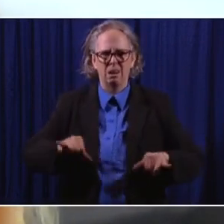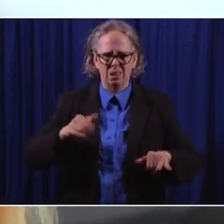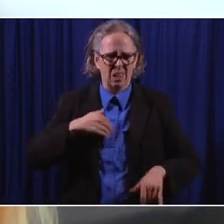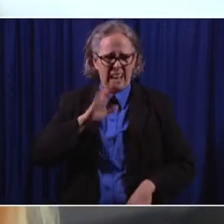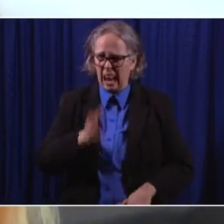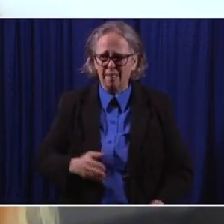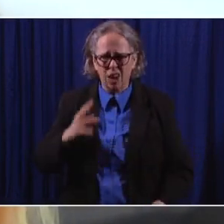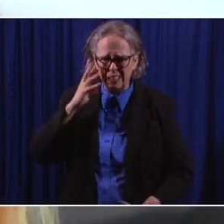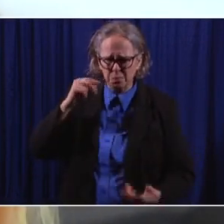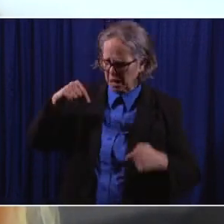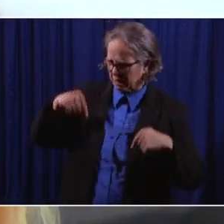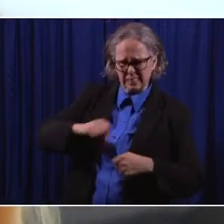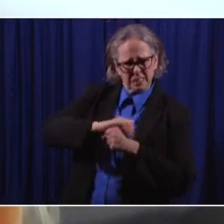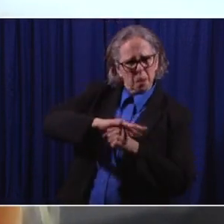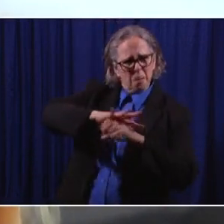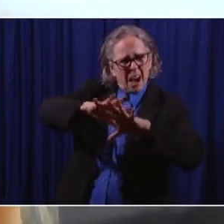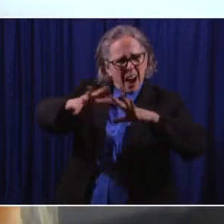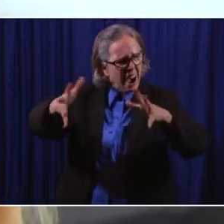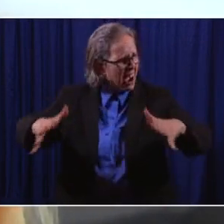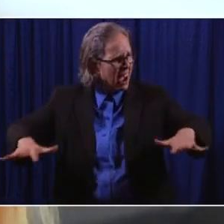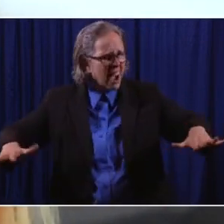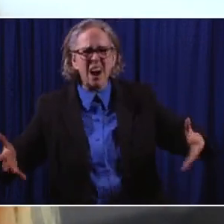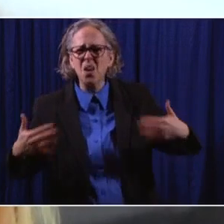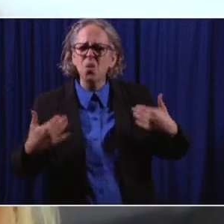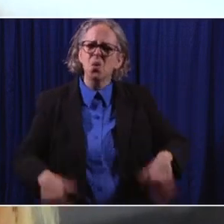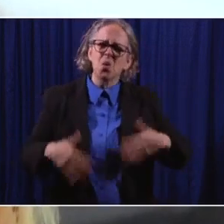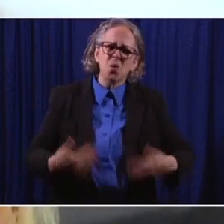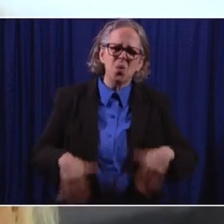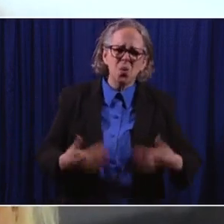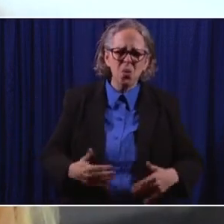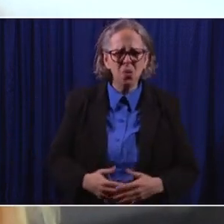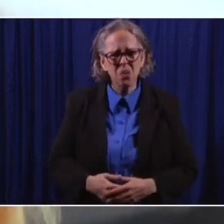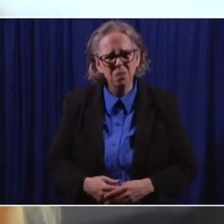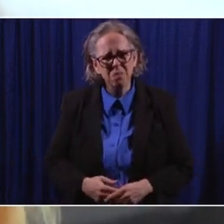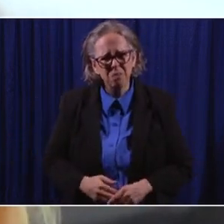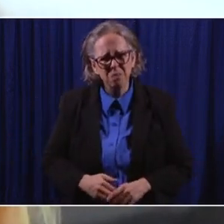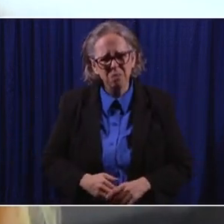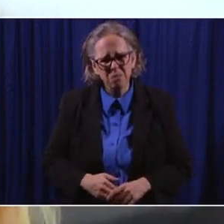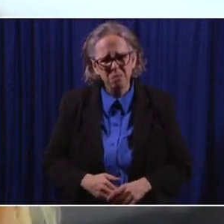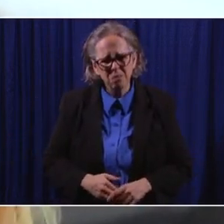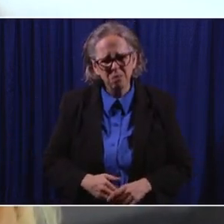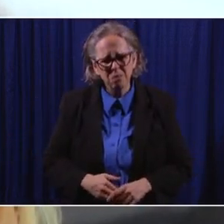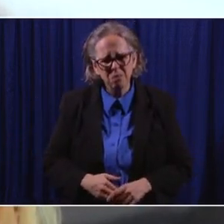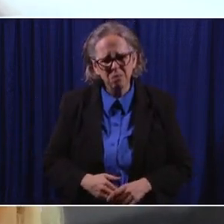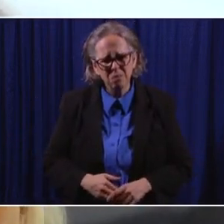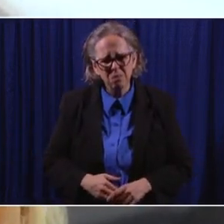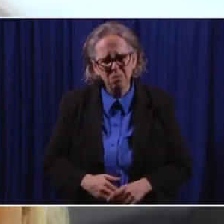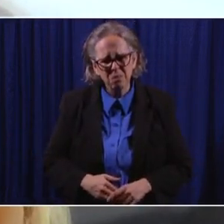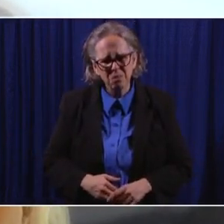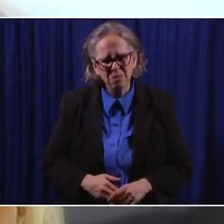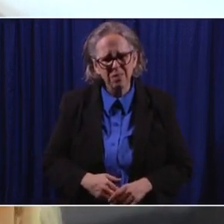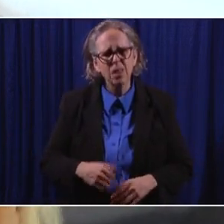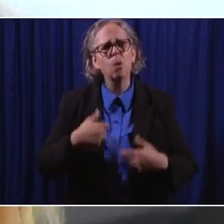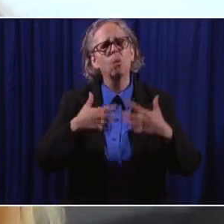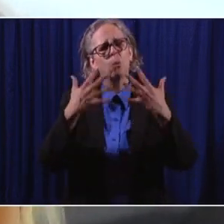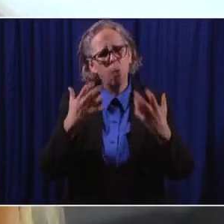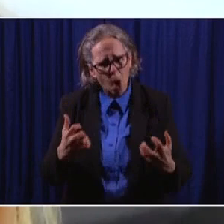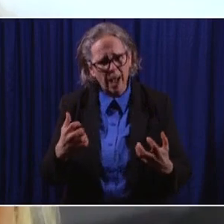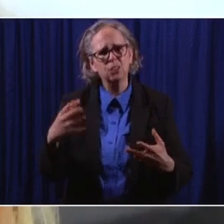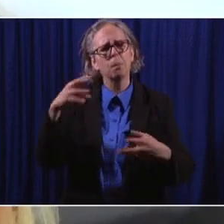type of precautions so seriously. So I really wanted to participate in